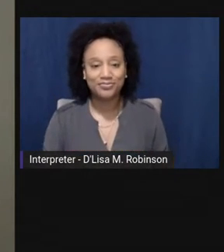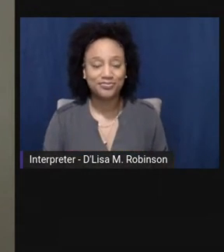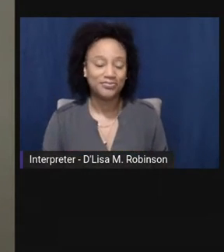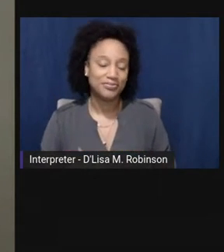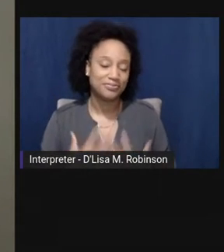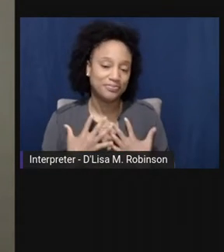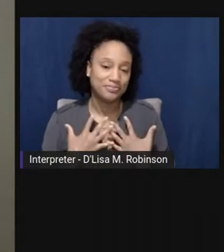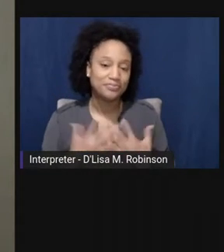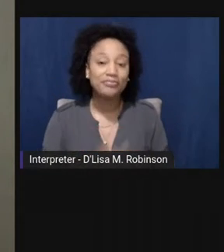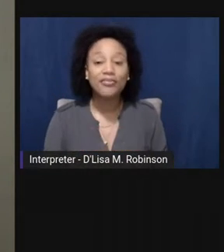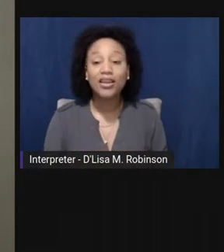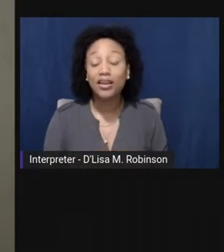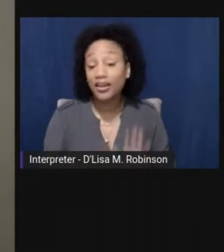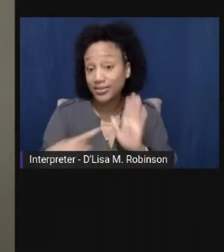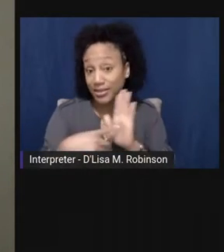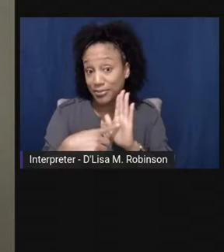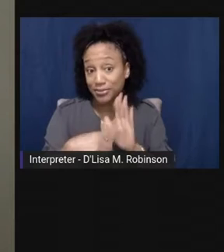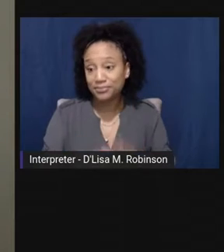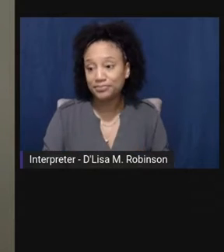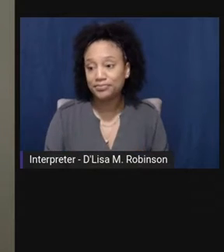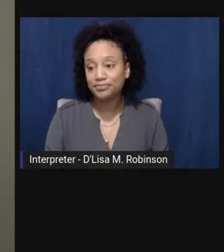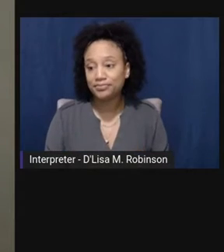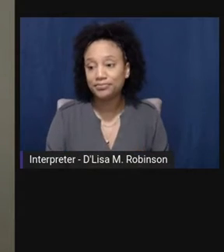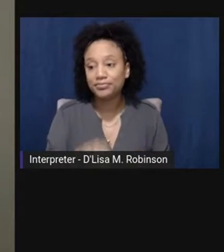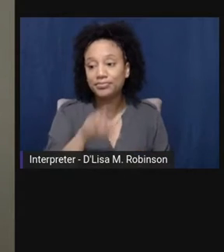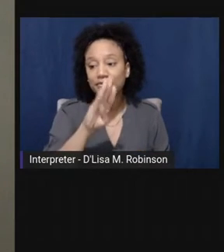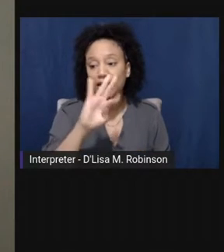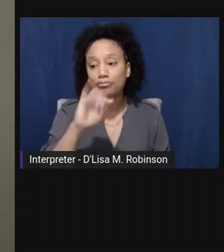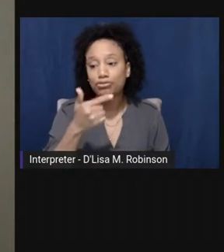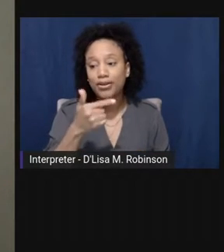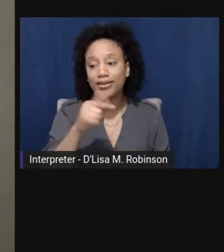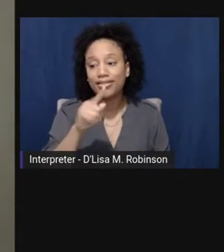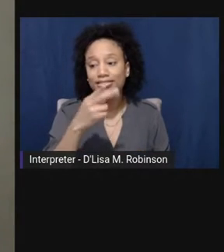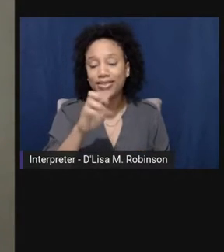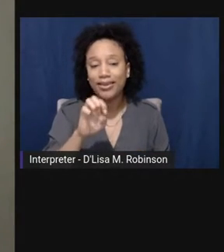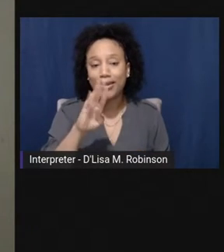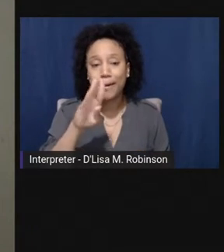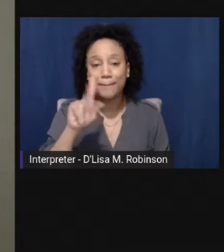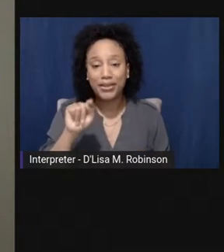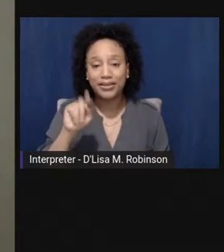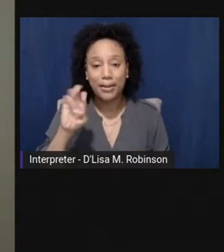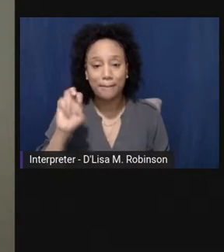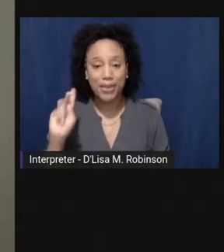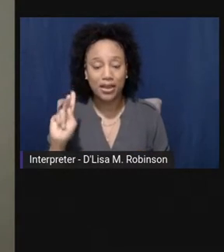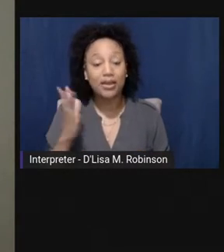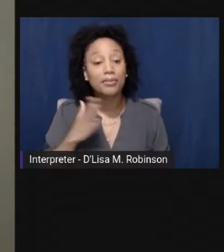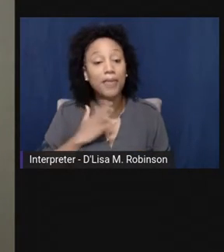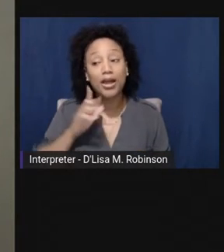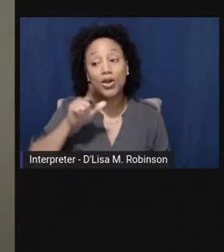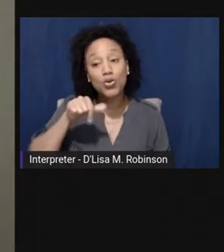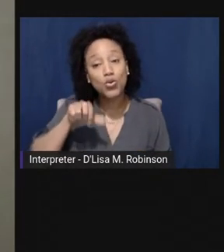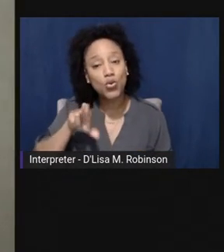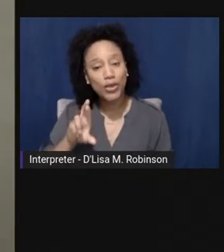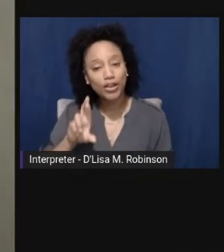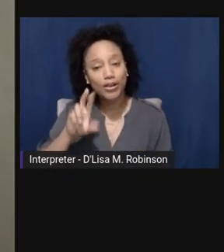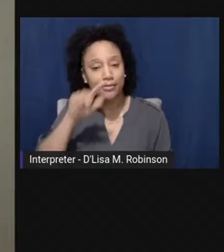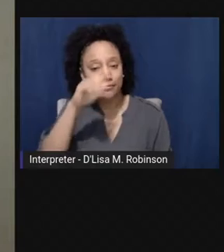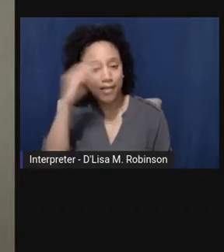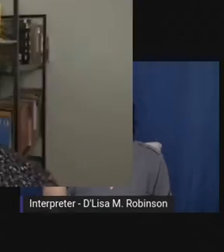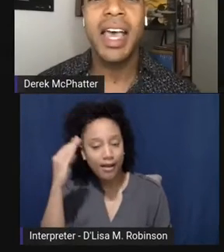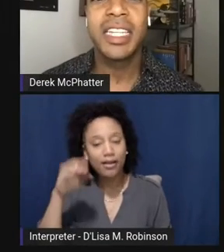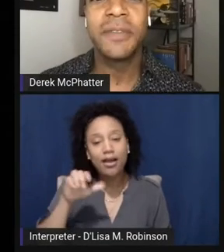For example, Bring the Beat Back is my queer, Black, Afro-futuristic music theater